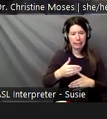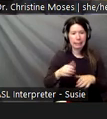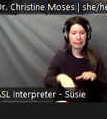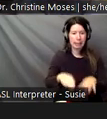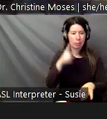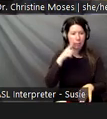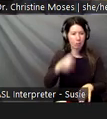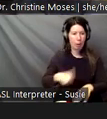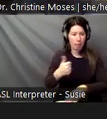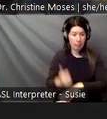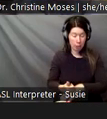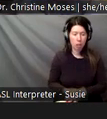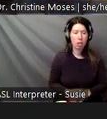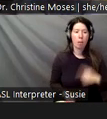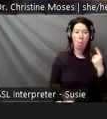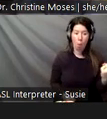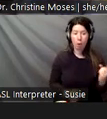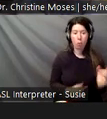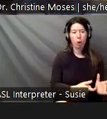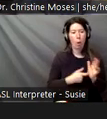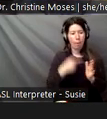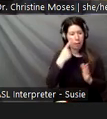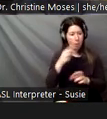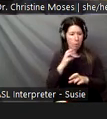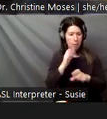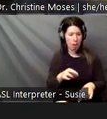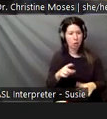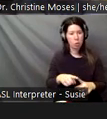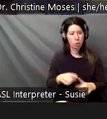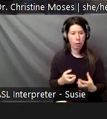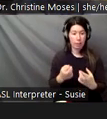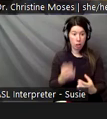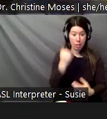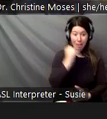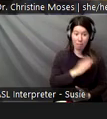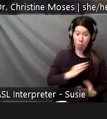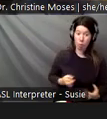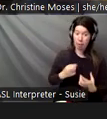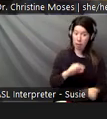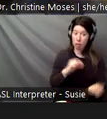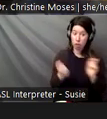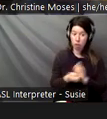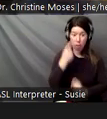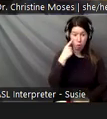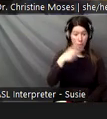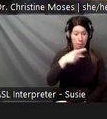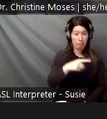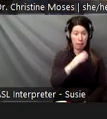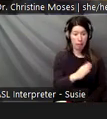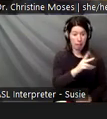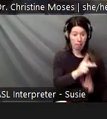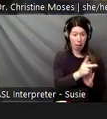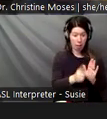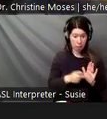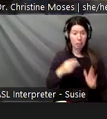Number one, requirement of response to recommendation. If the board recommends a change to Portland Police Bureau